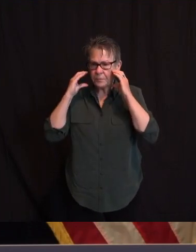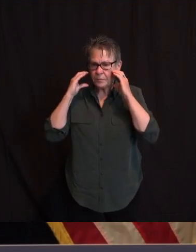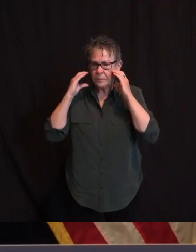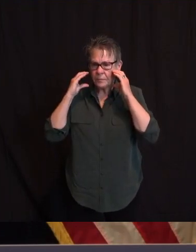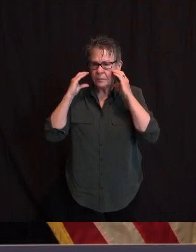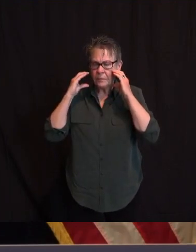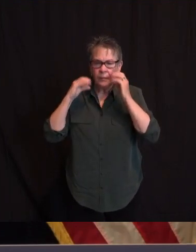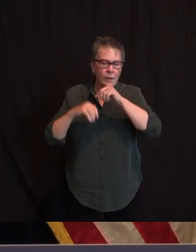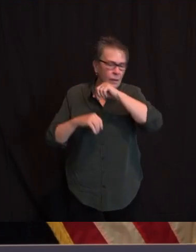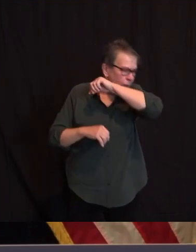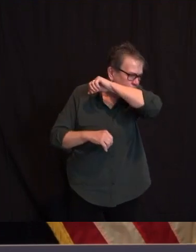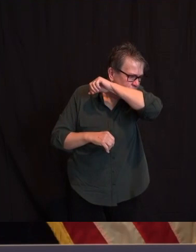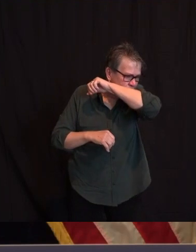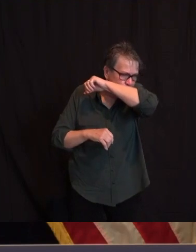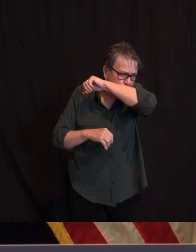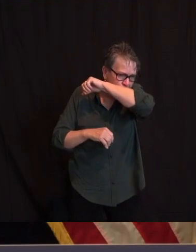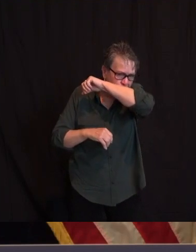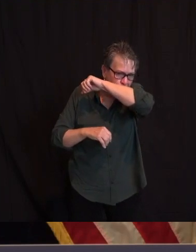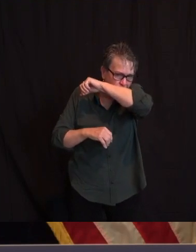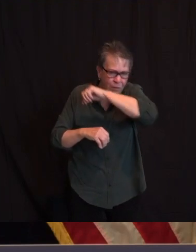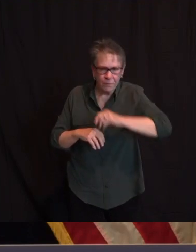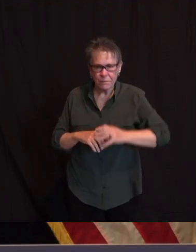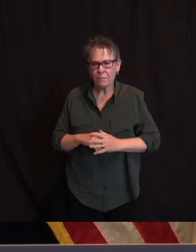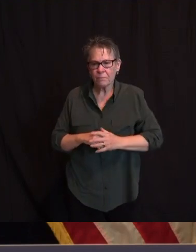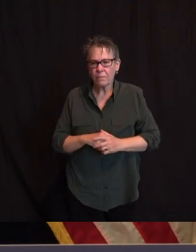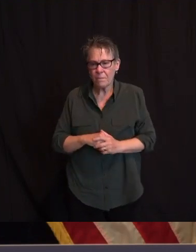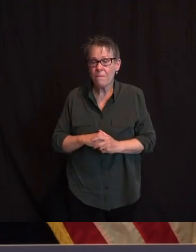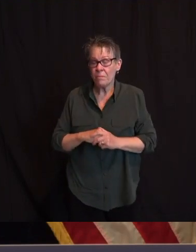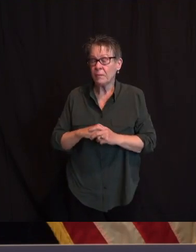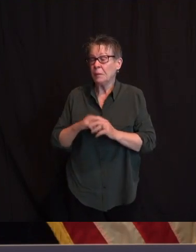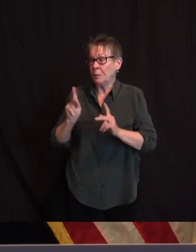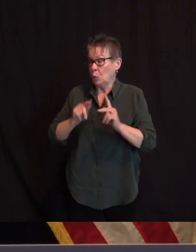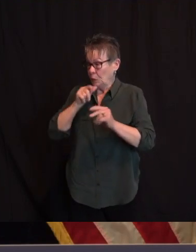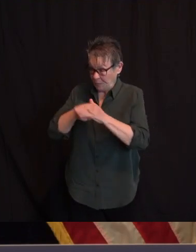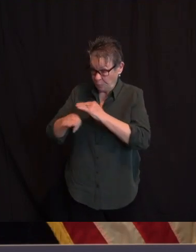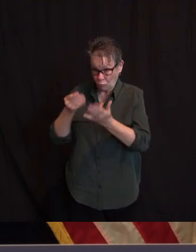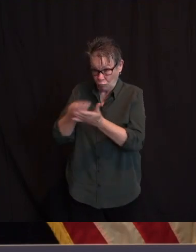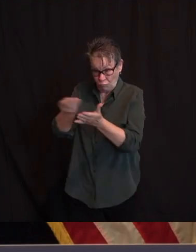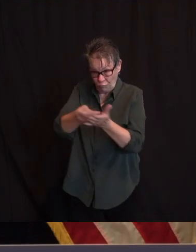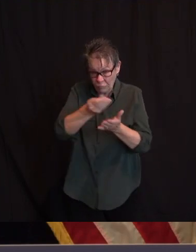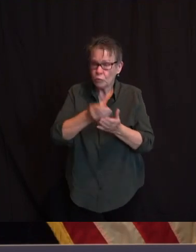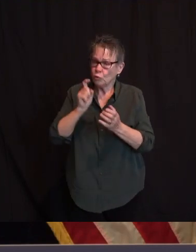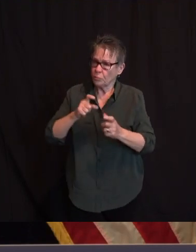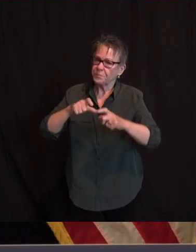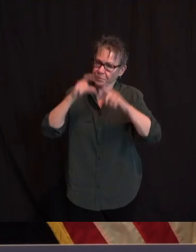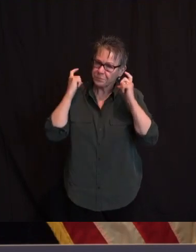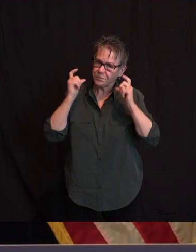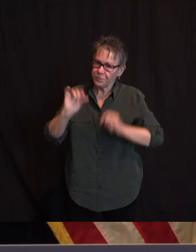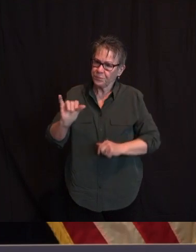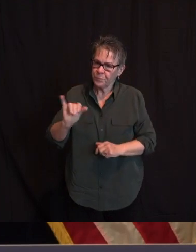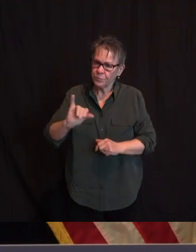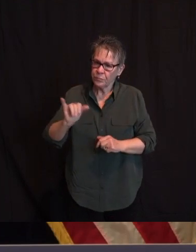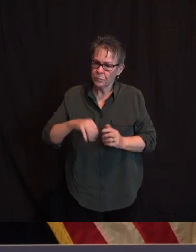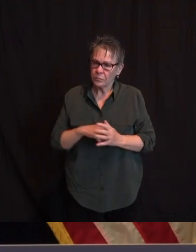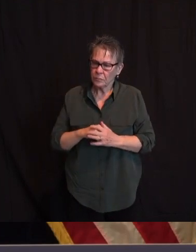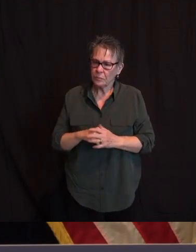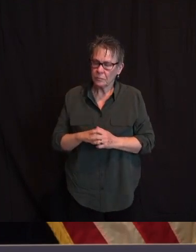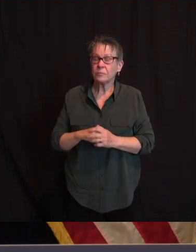must provide at their expense such face coverings and gloves for their employees. Business policies